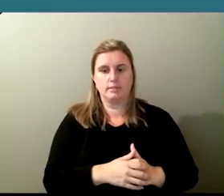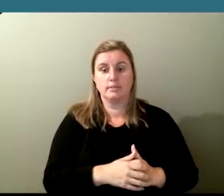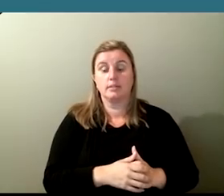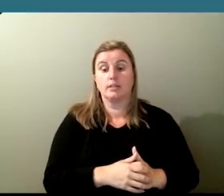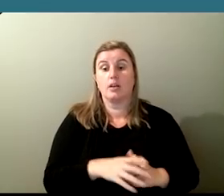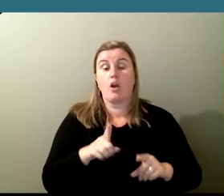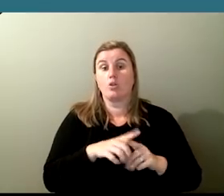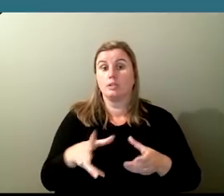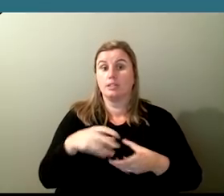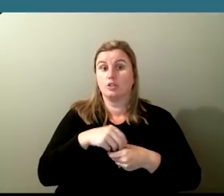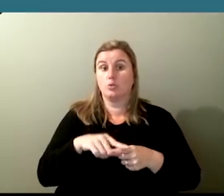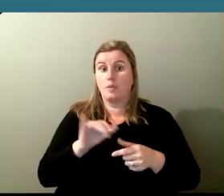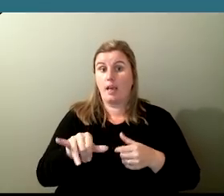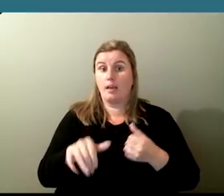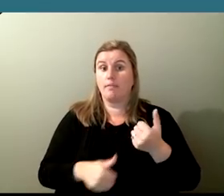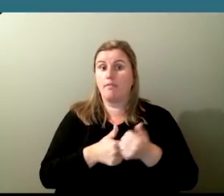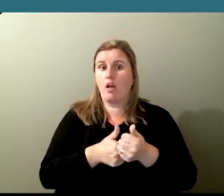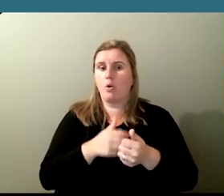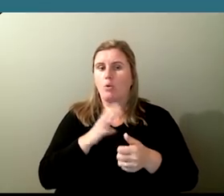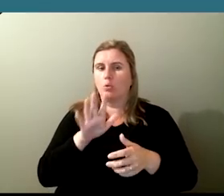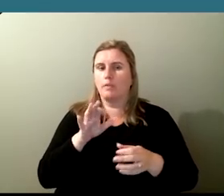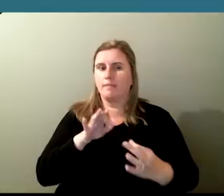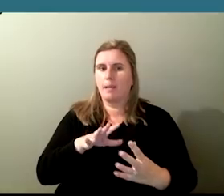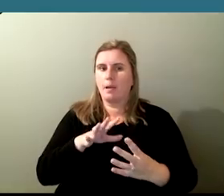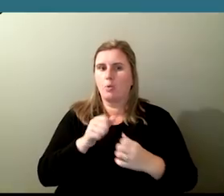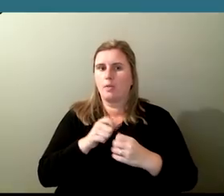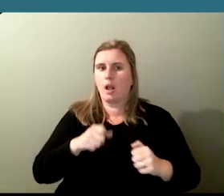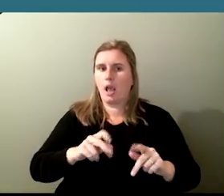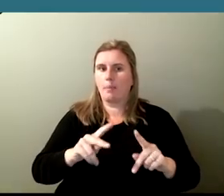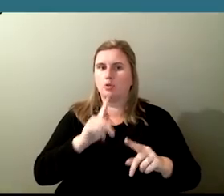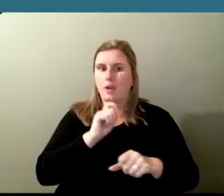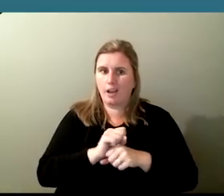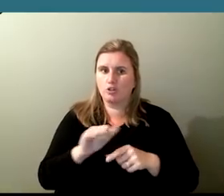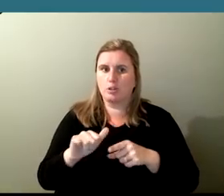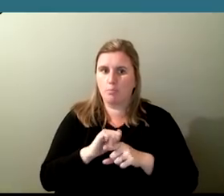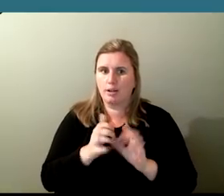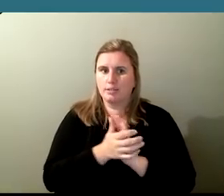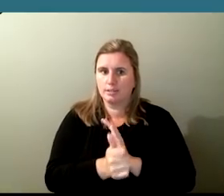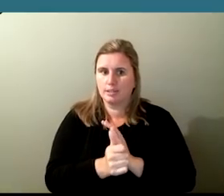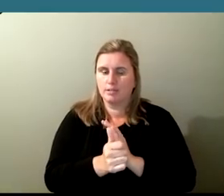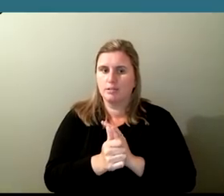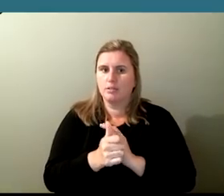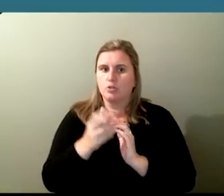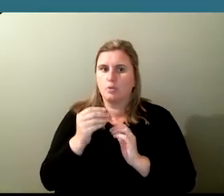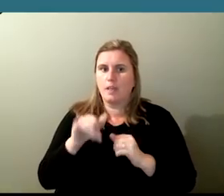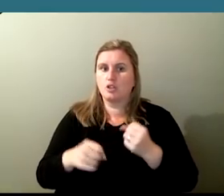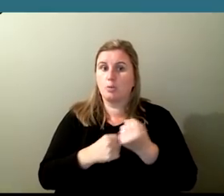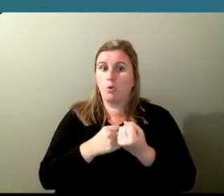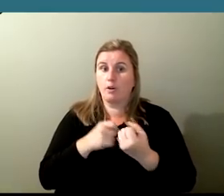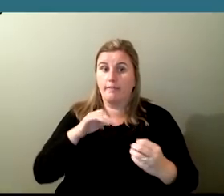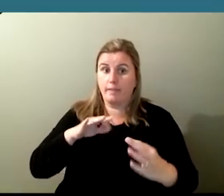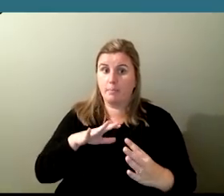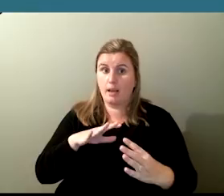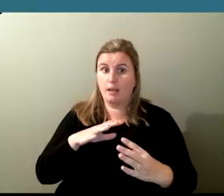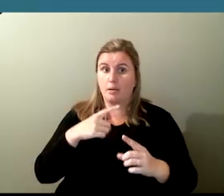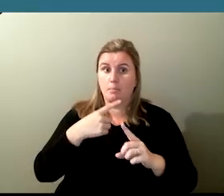that, follow your feedback with an opportunity to actually practice the skills, so that supportive feedback,